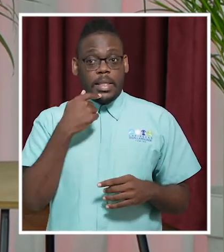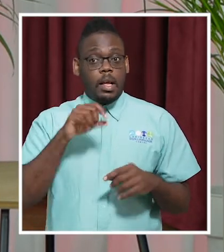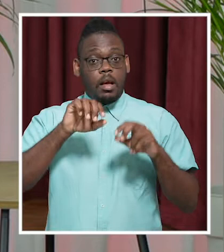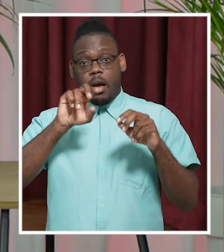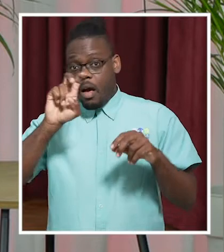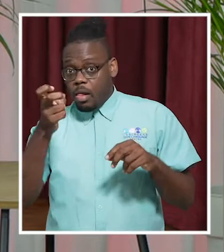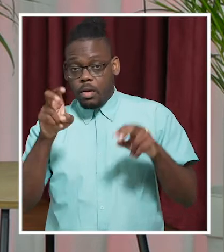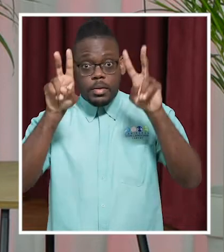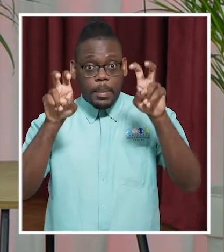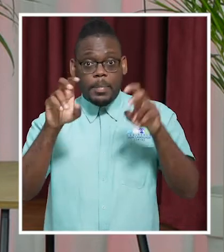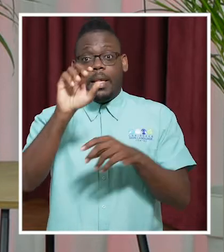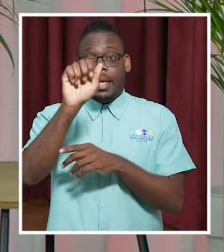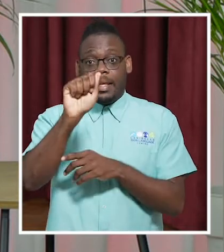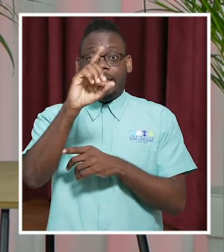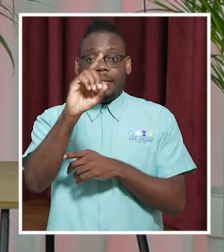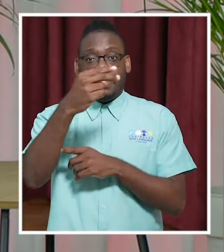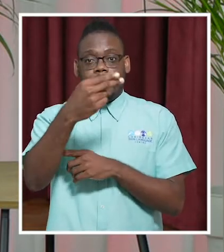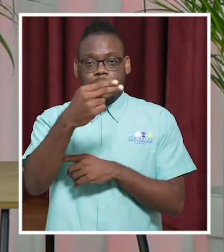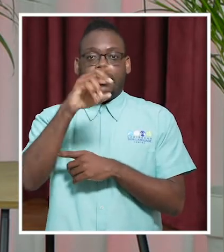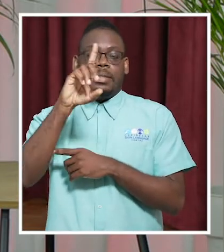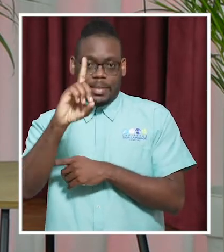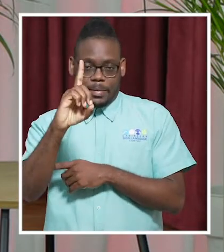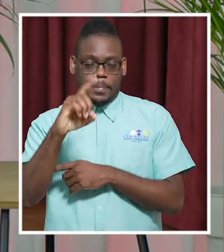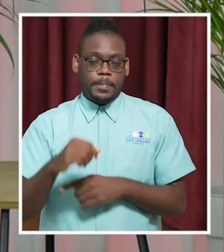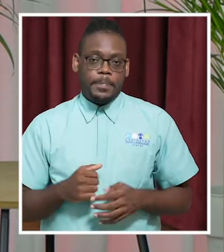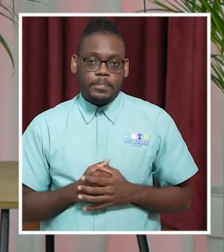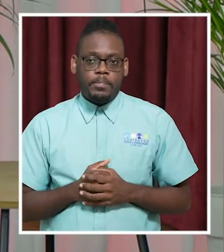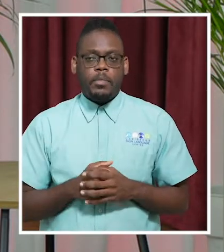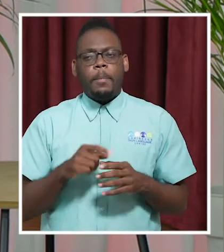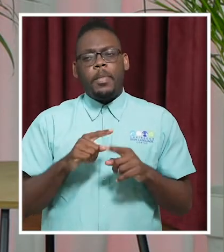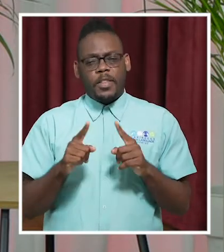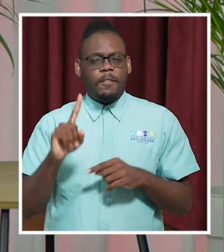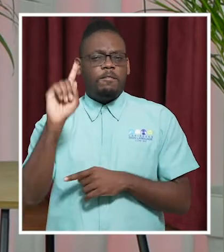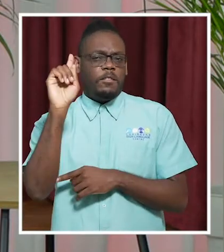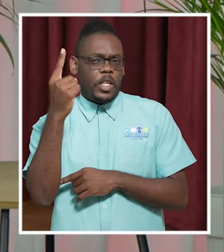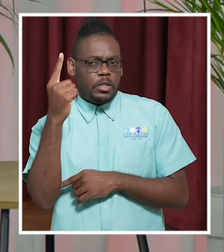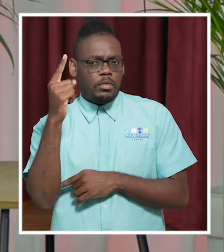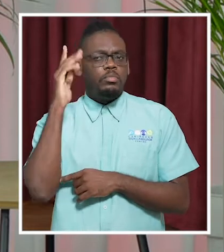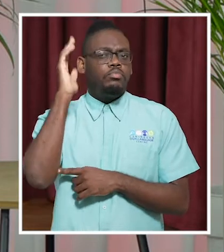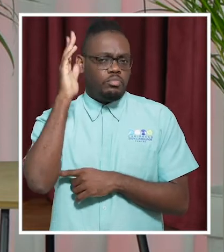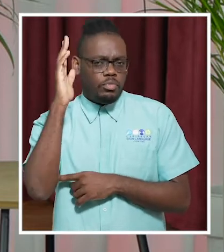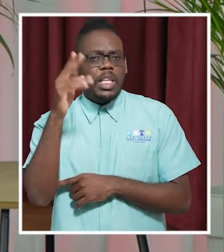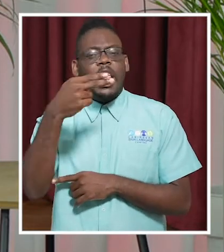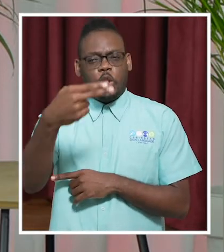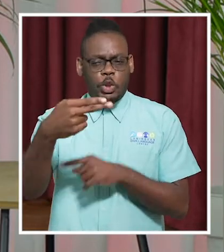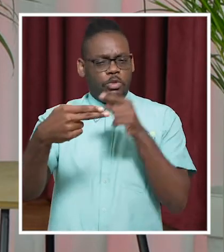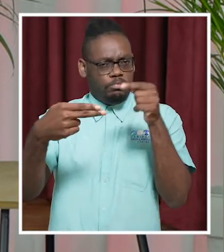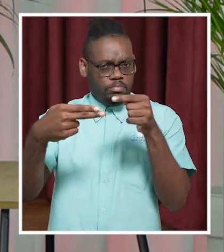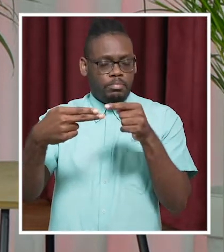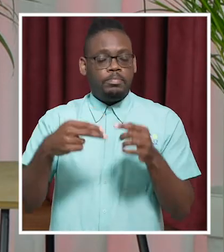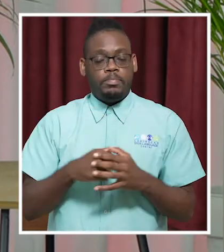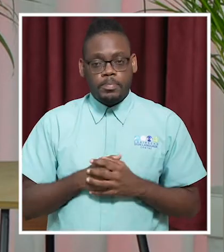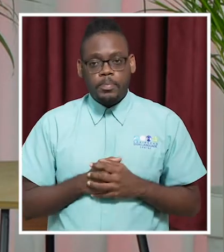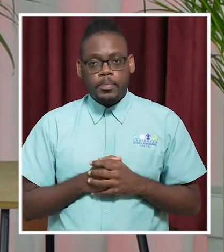this particular situation. So let's start off with Professor Hutchinson, as you can give an appreciation of